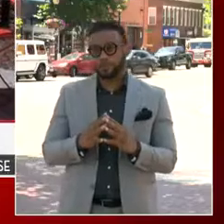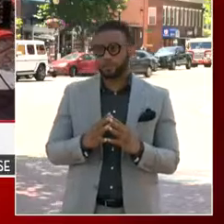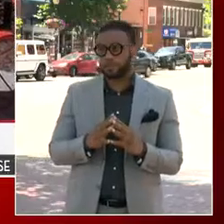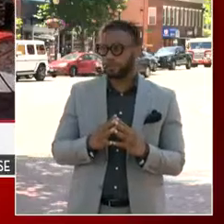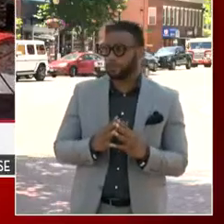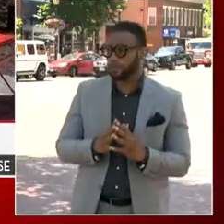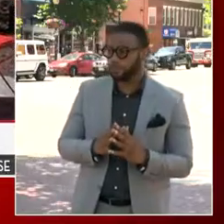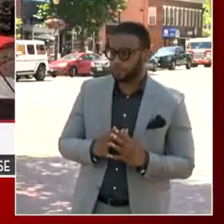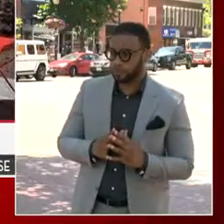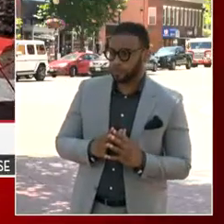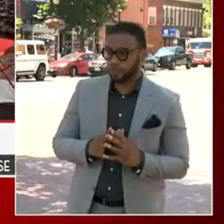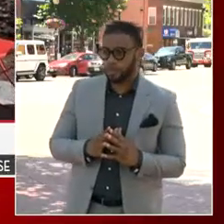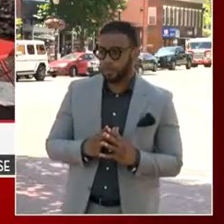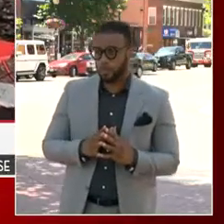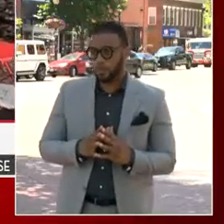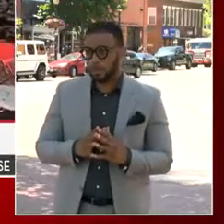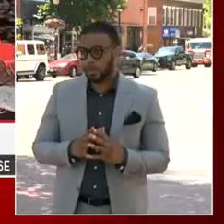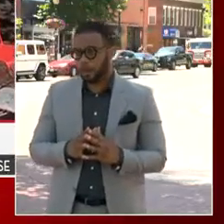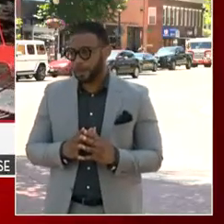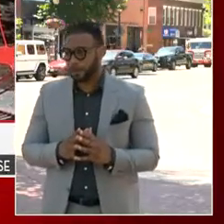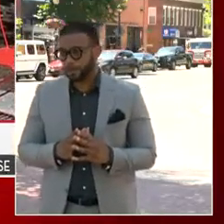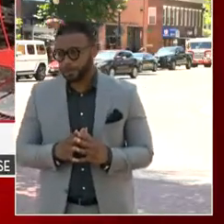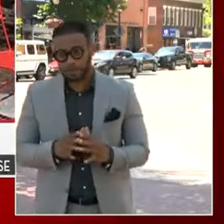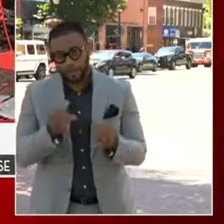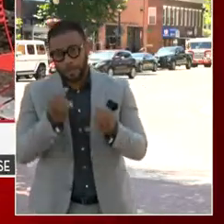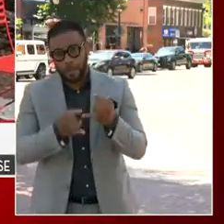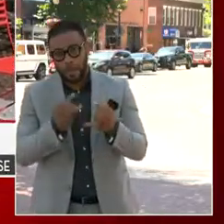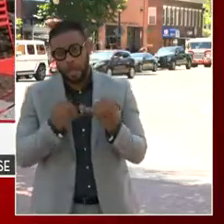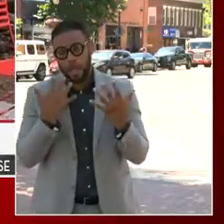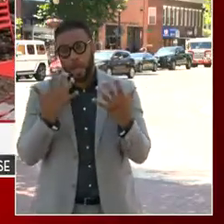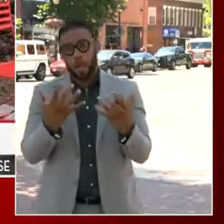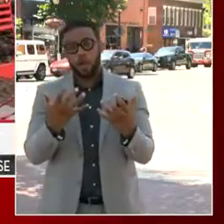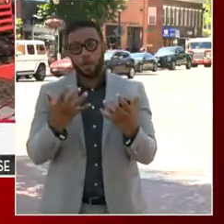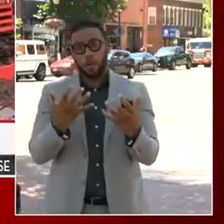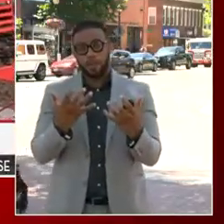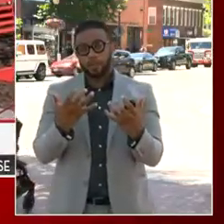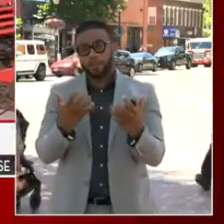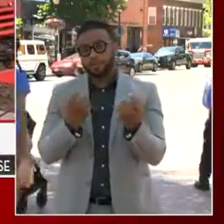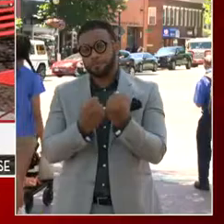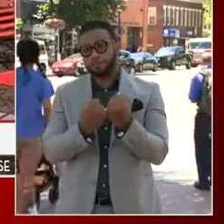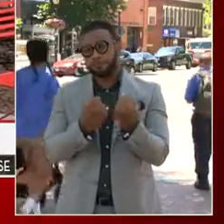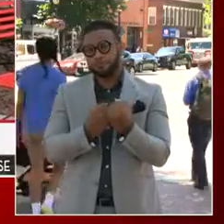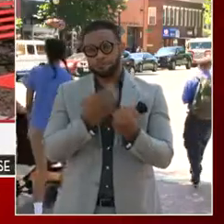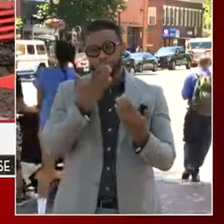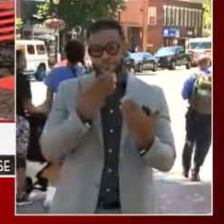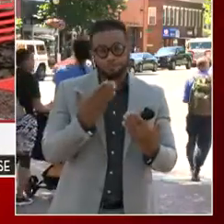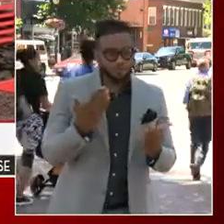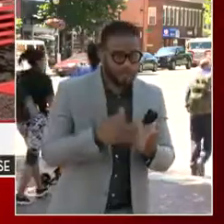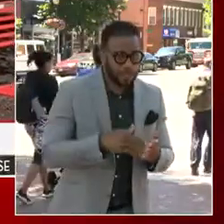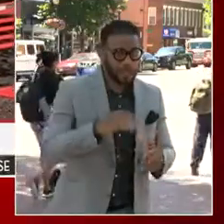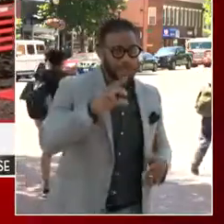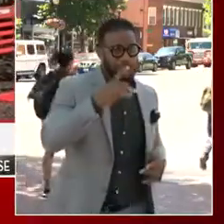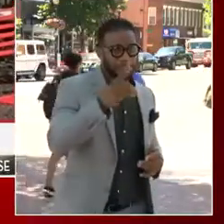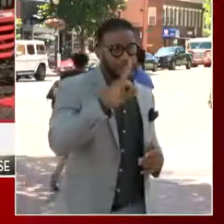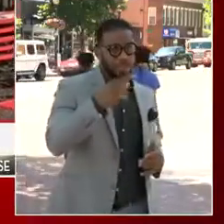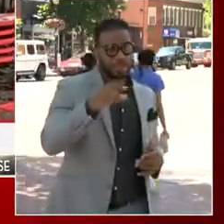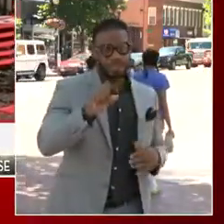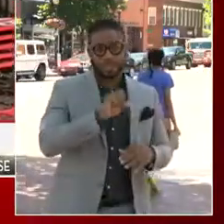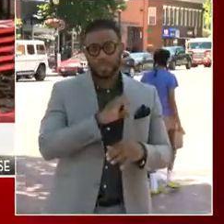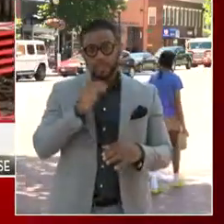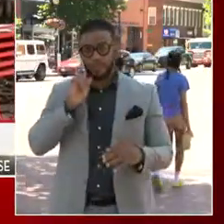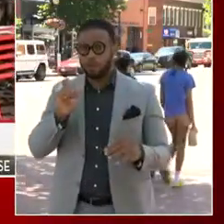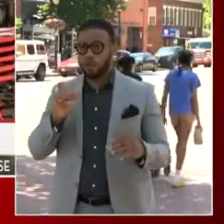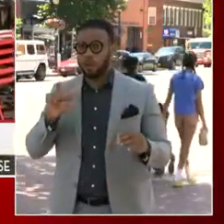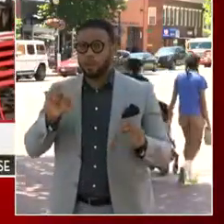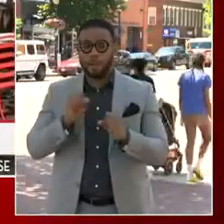Thank you. Finally, I wanted to commend again the DGS staff for pulling